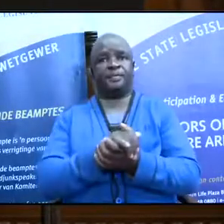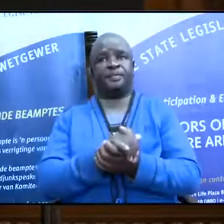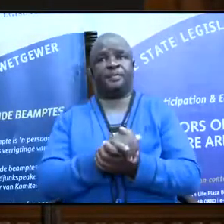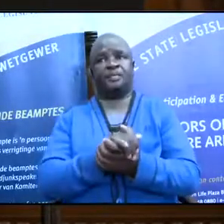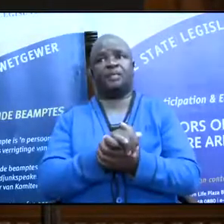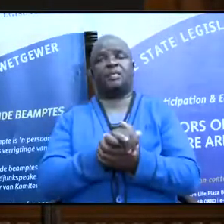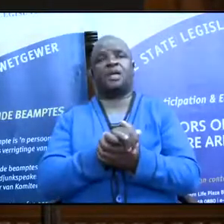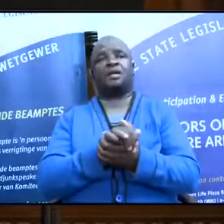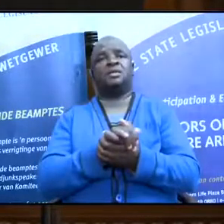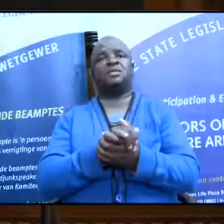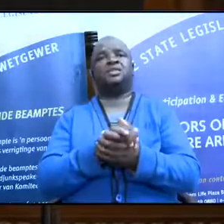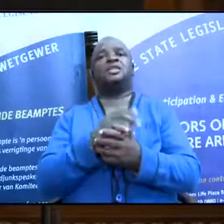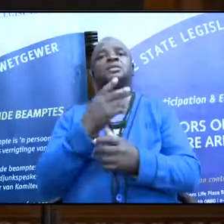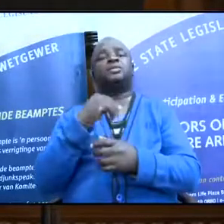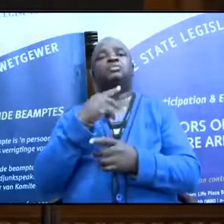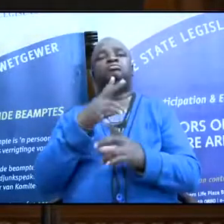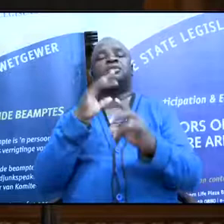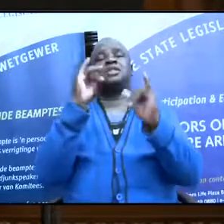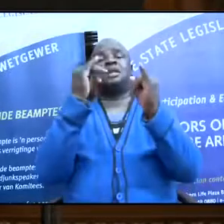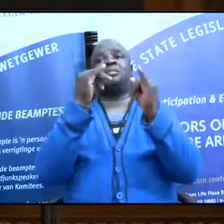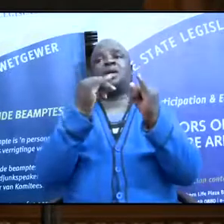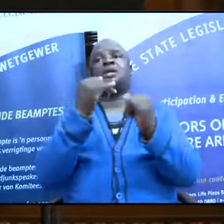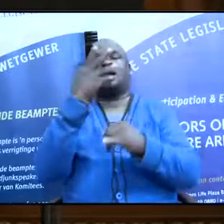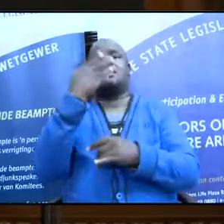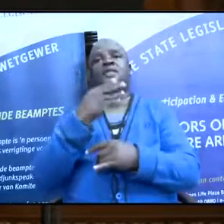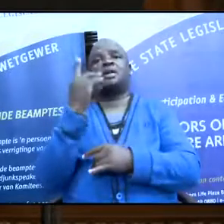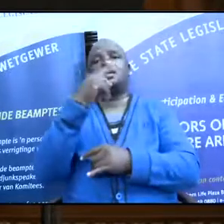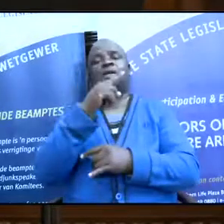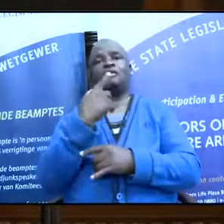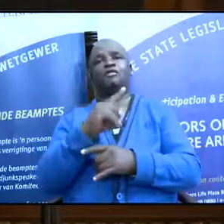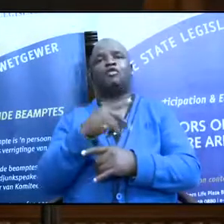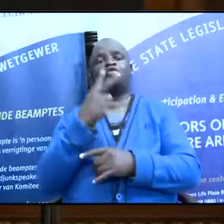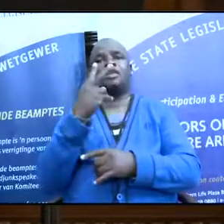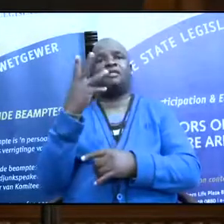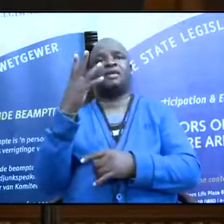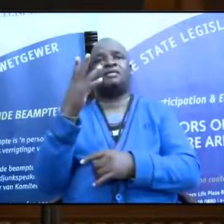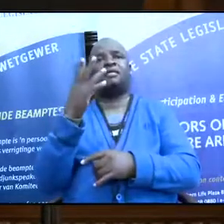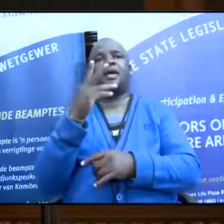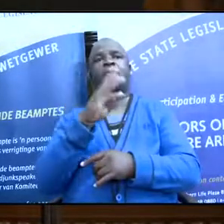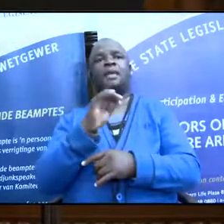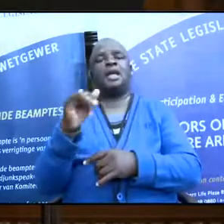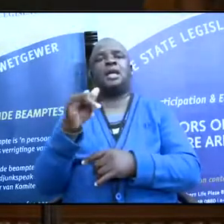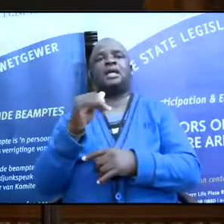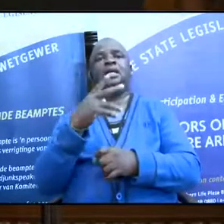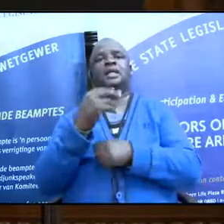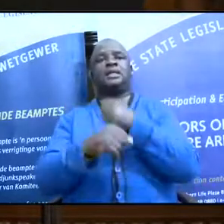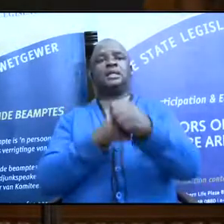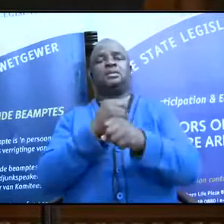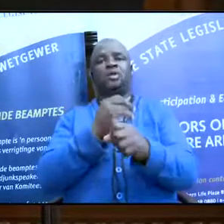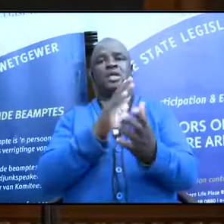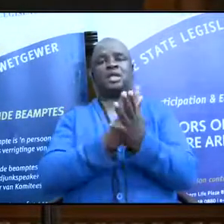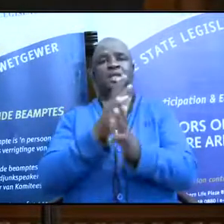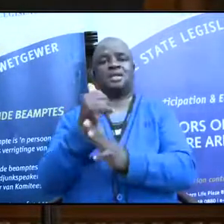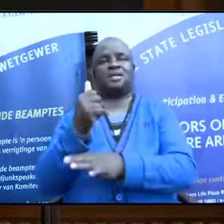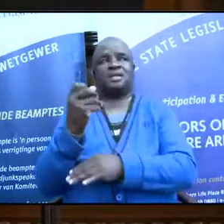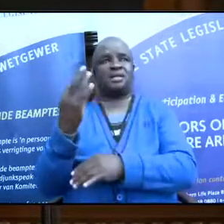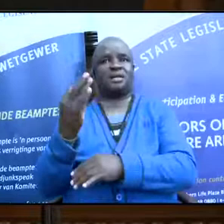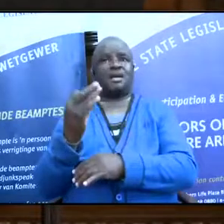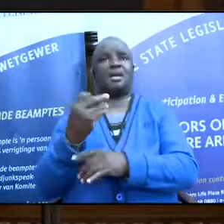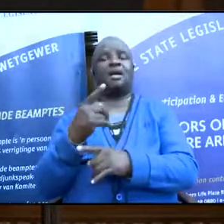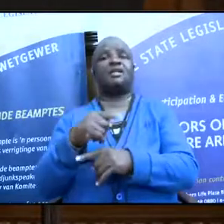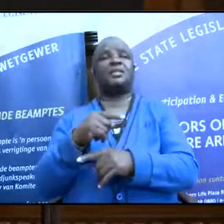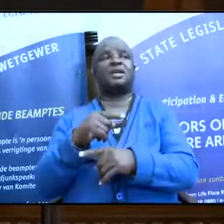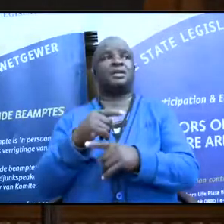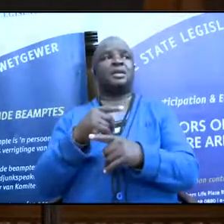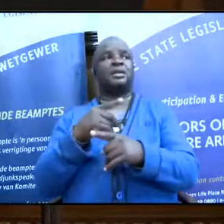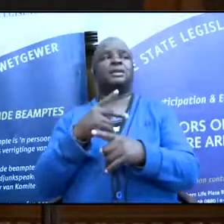we are celebrating africa day because of the 25th of may 1963 when the countries after breaking away